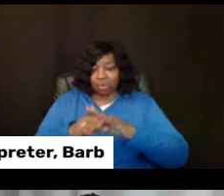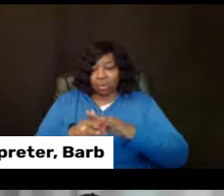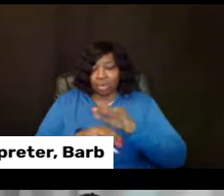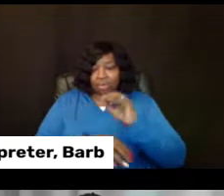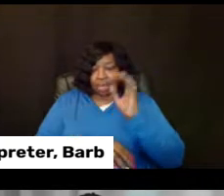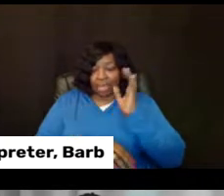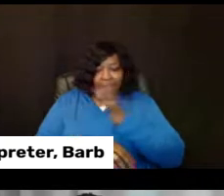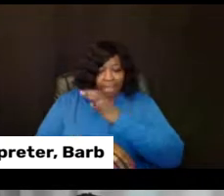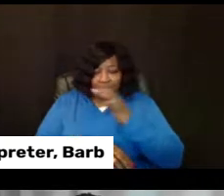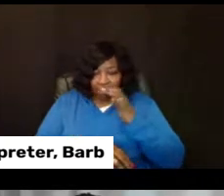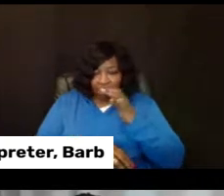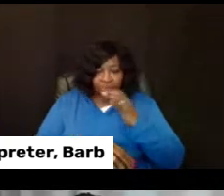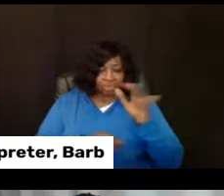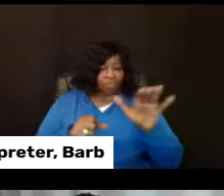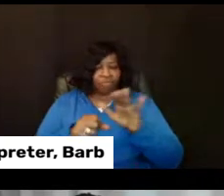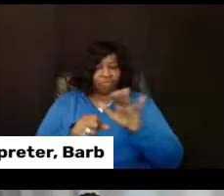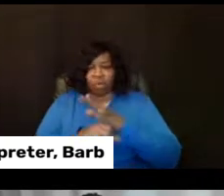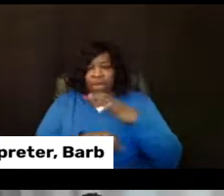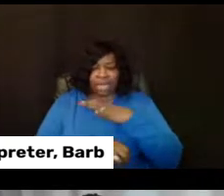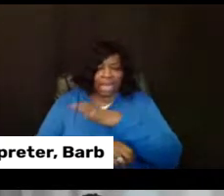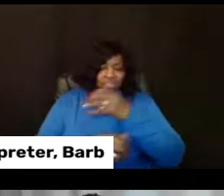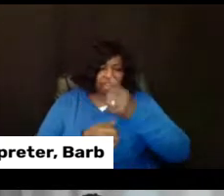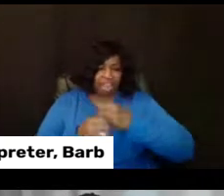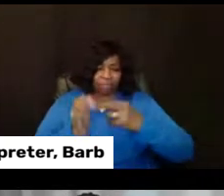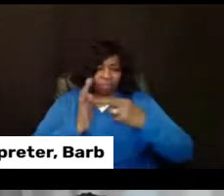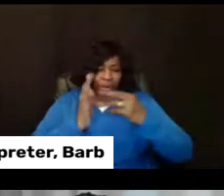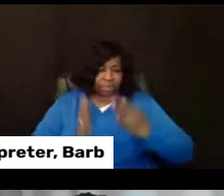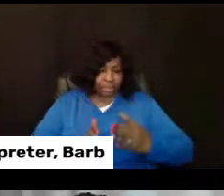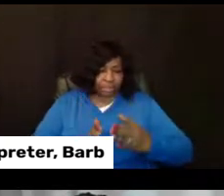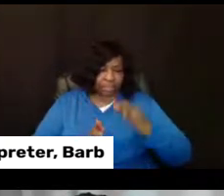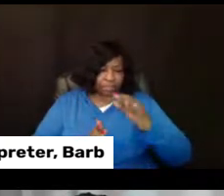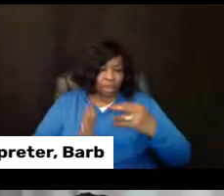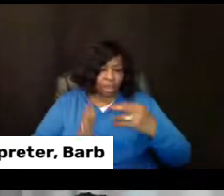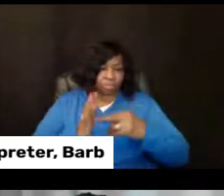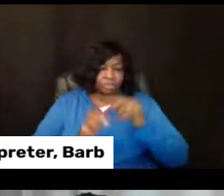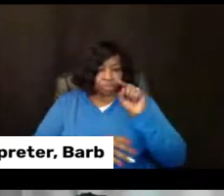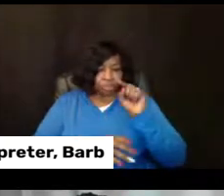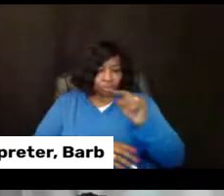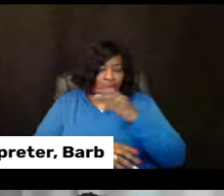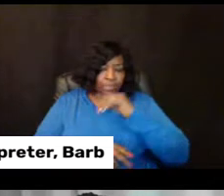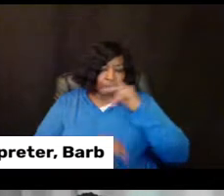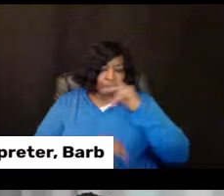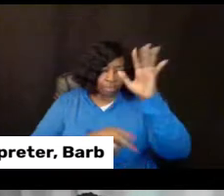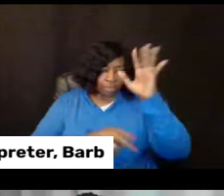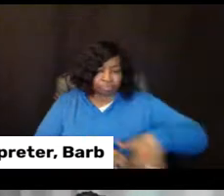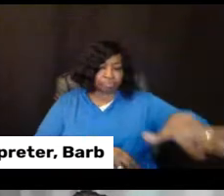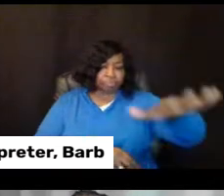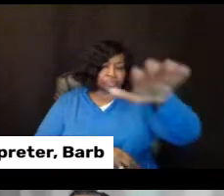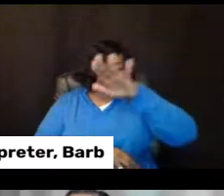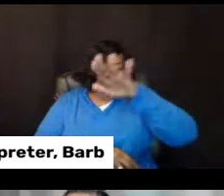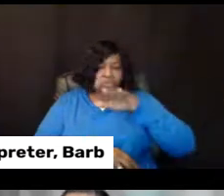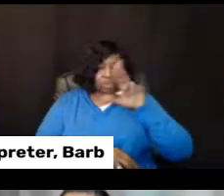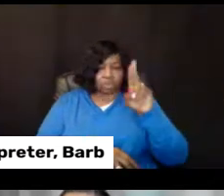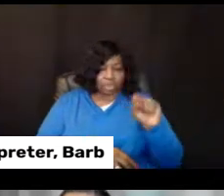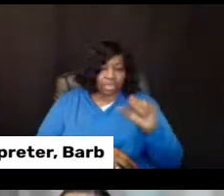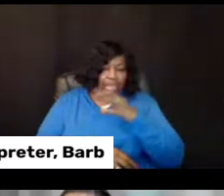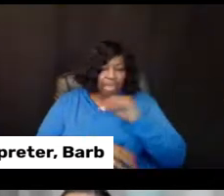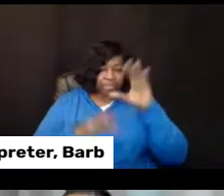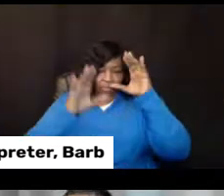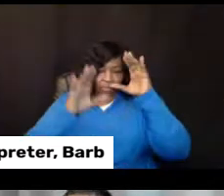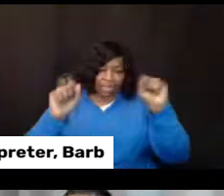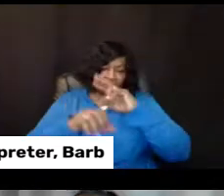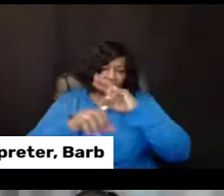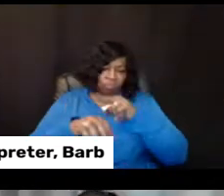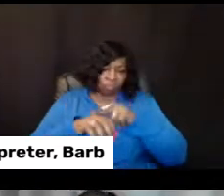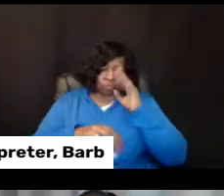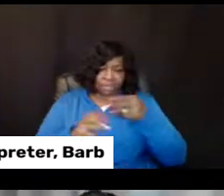full Congress, so every representative that represents you and the folks across the country, and the president, of course, who will sign